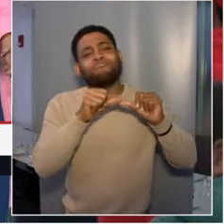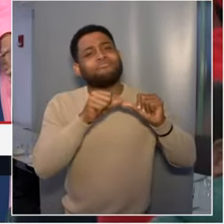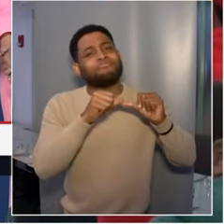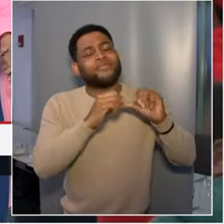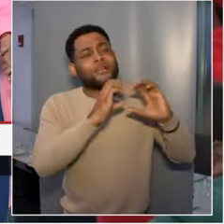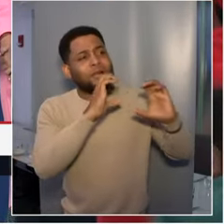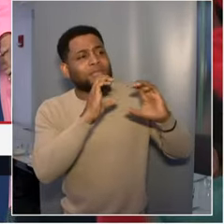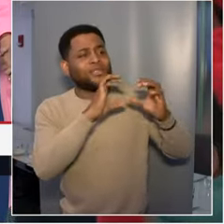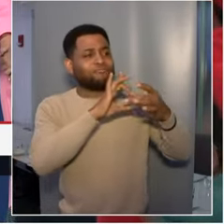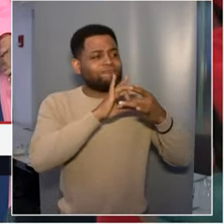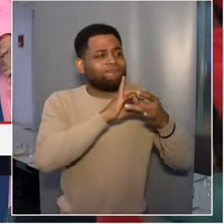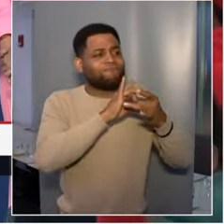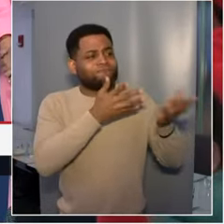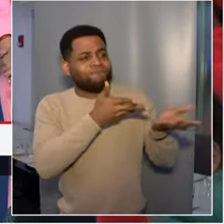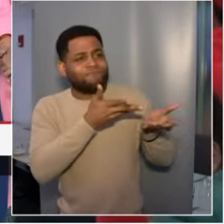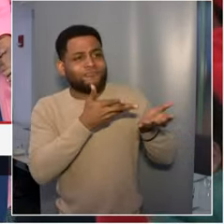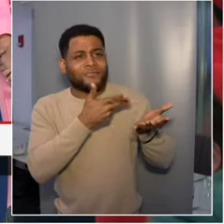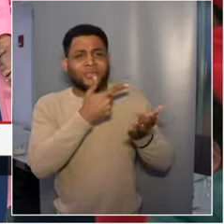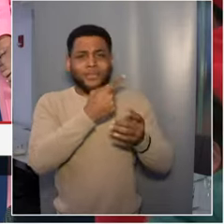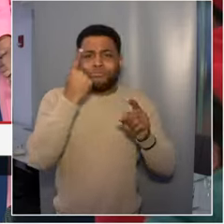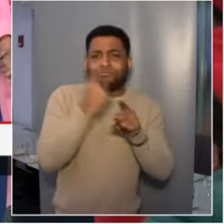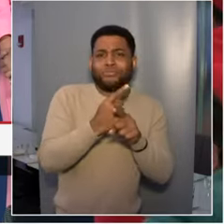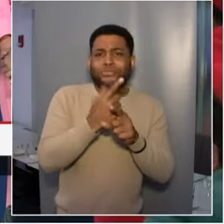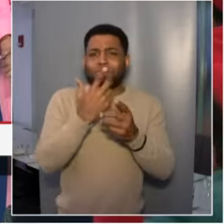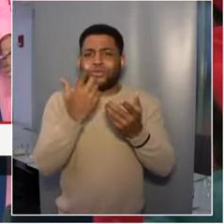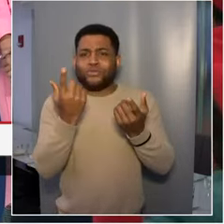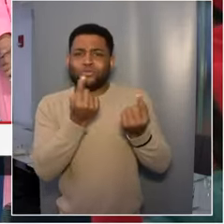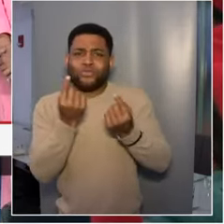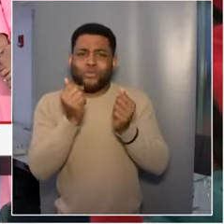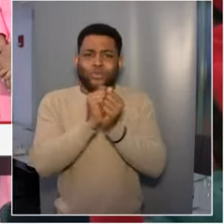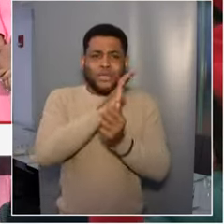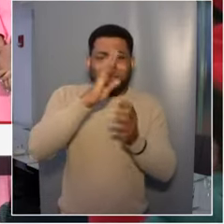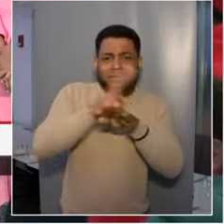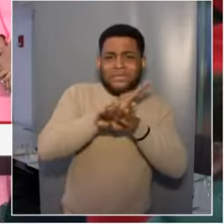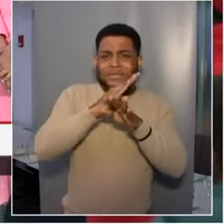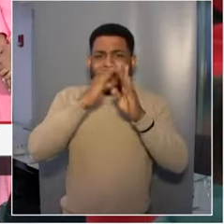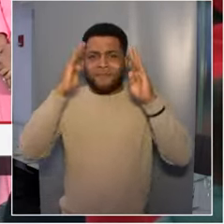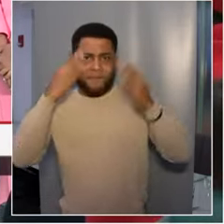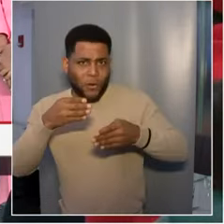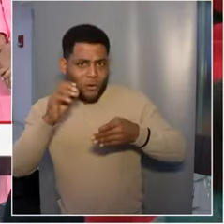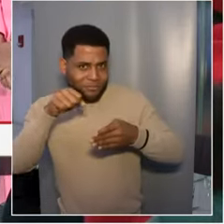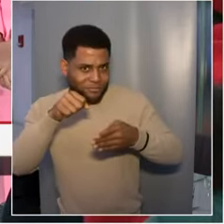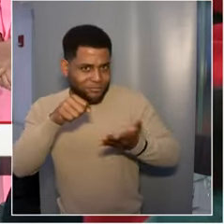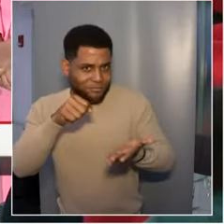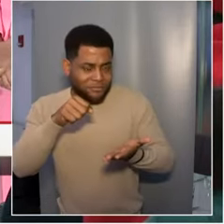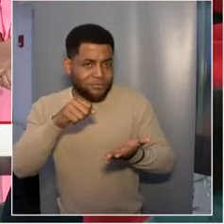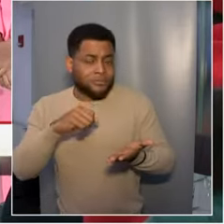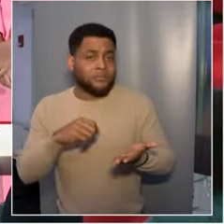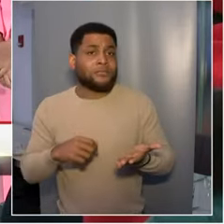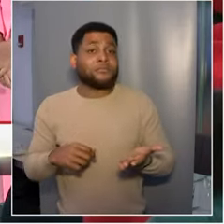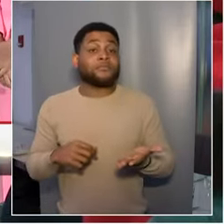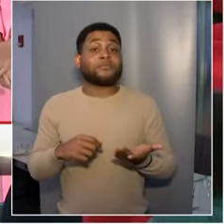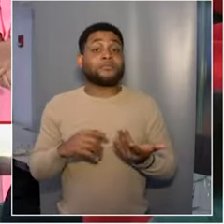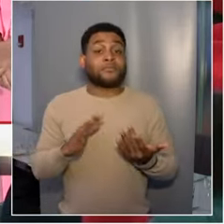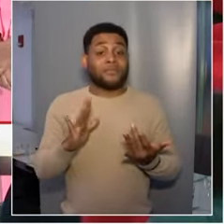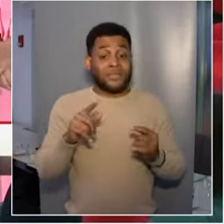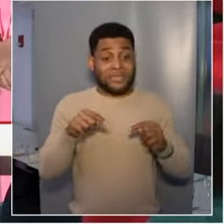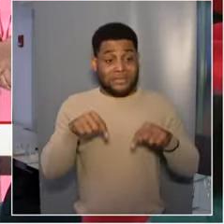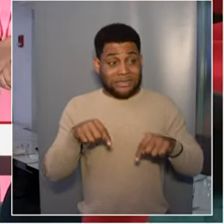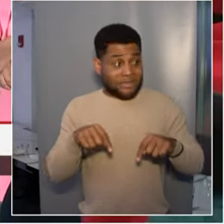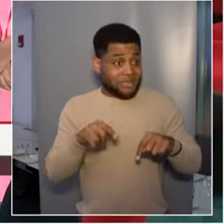person. And while this is important for the city and the community, we are a really good